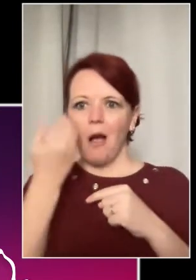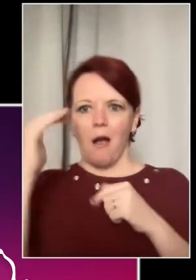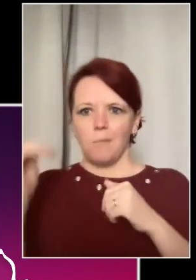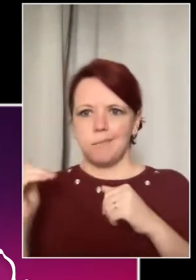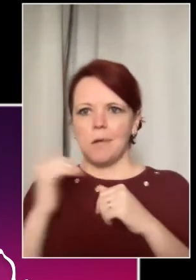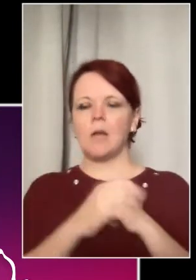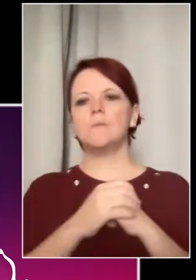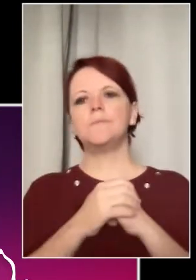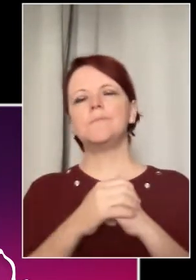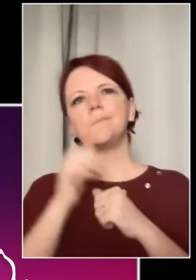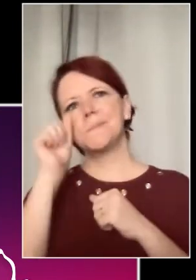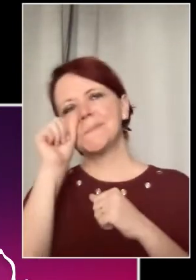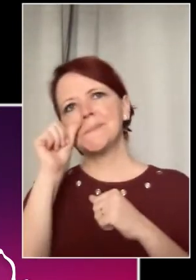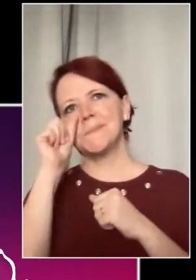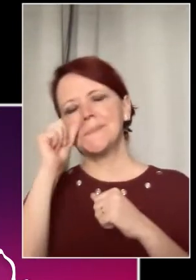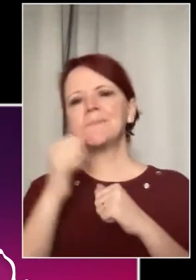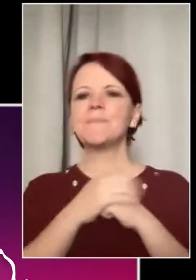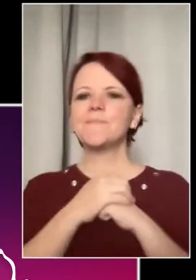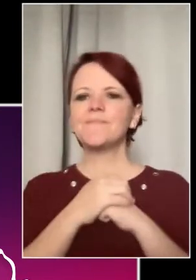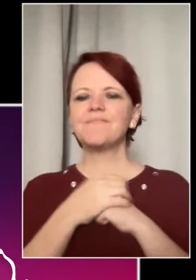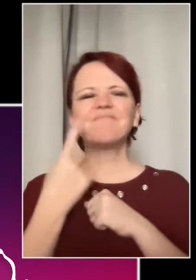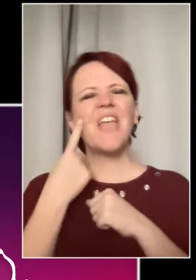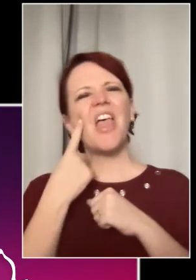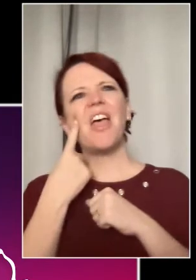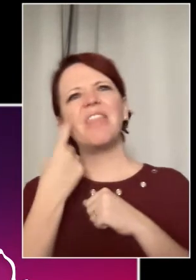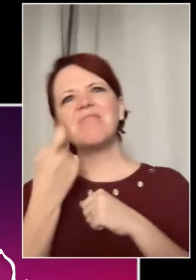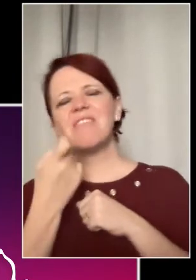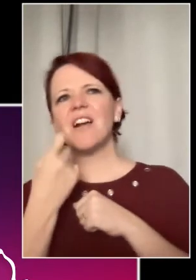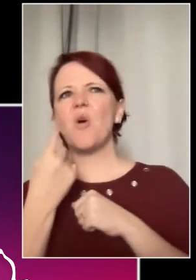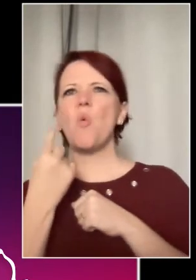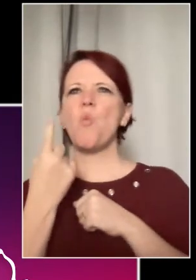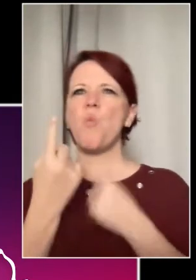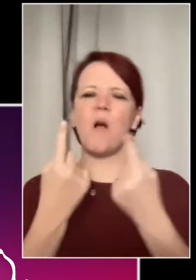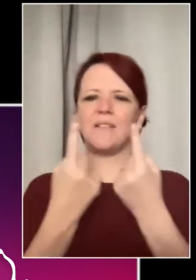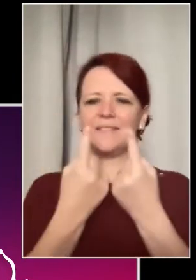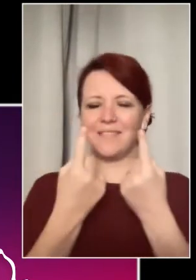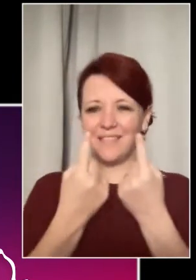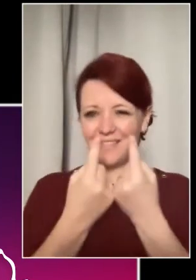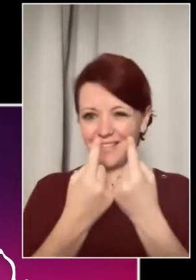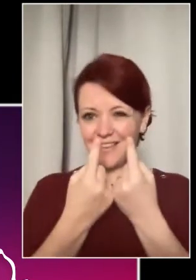Yeah, sure. I think one piece of advice that I give